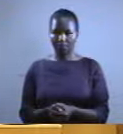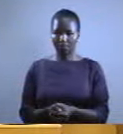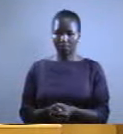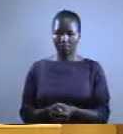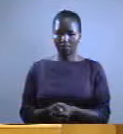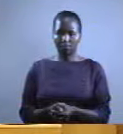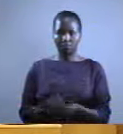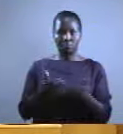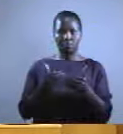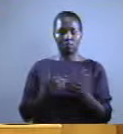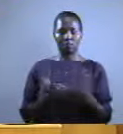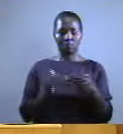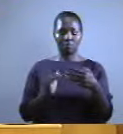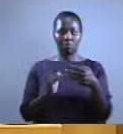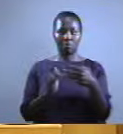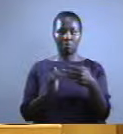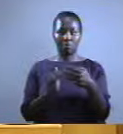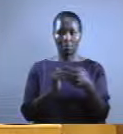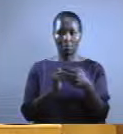The Secretary will read.